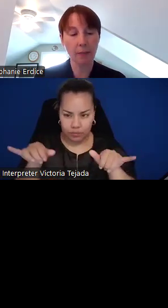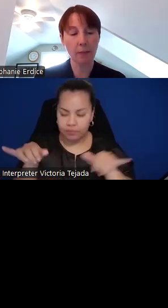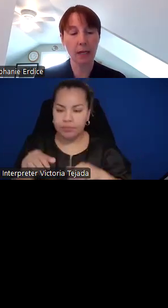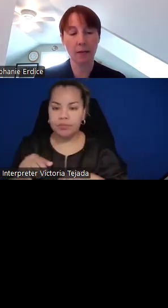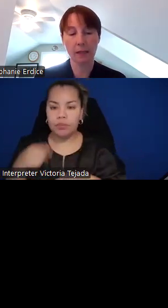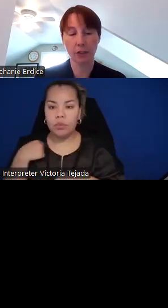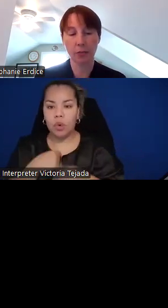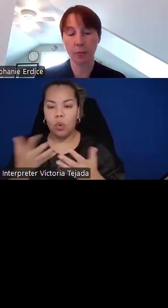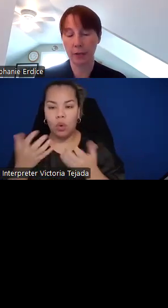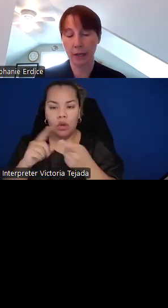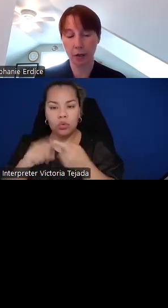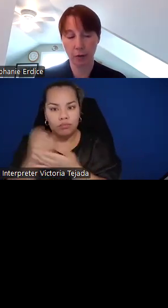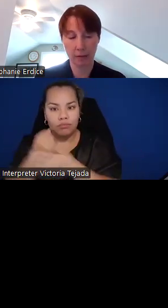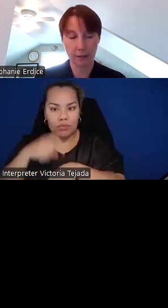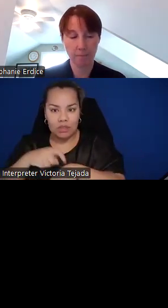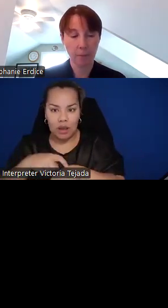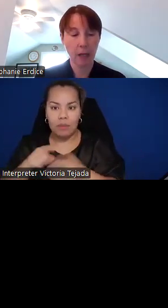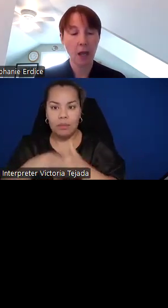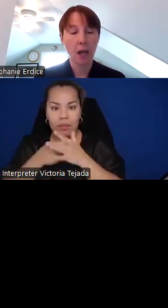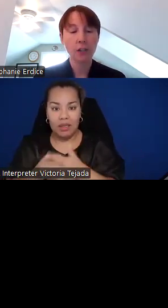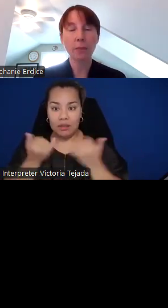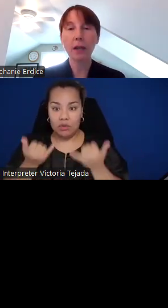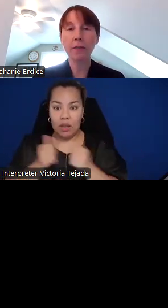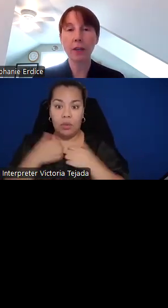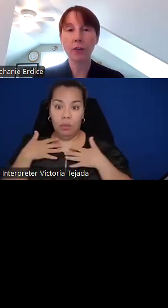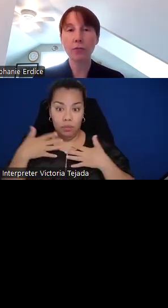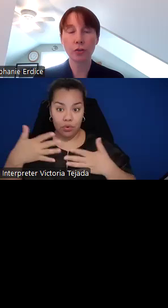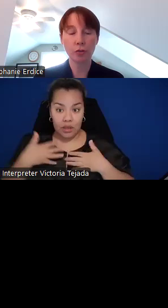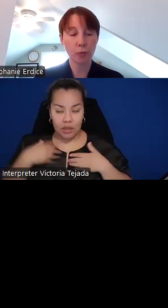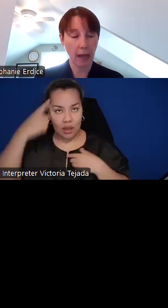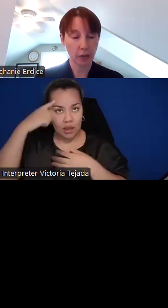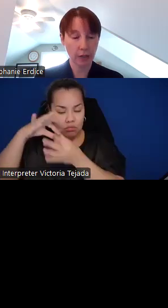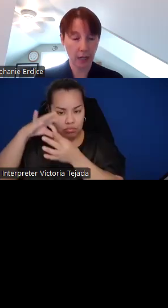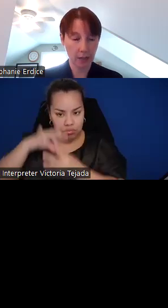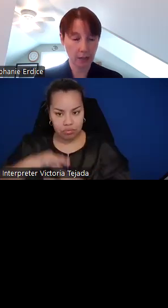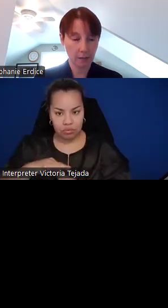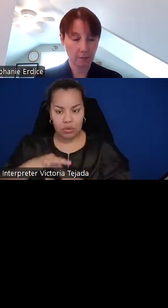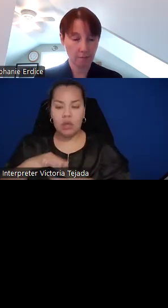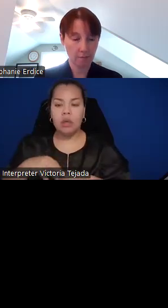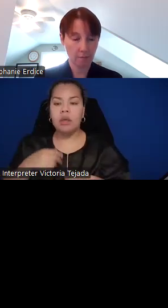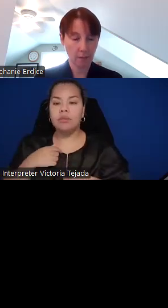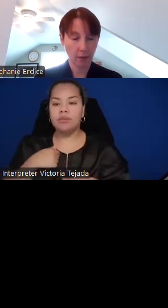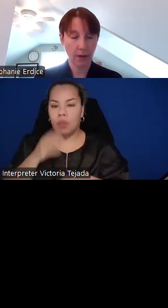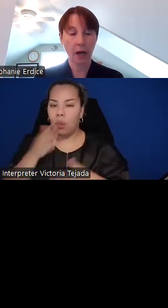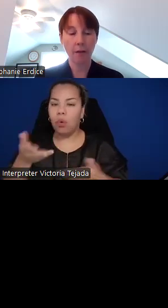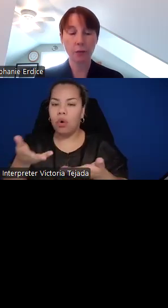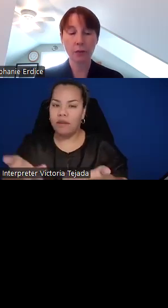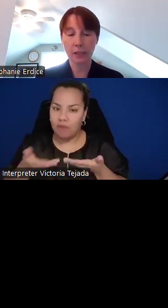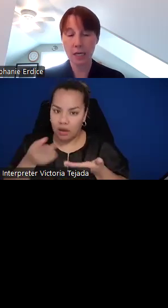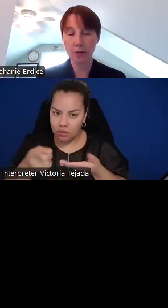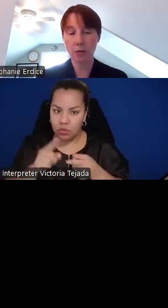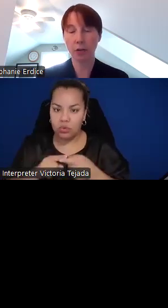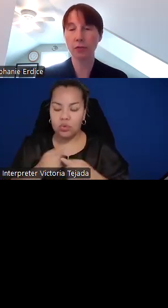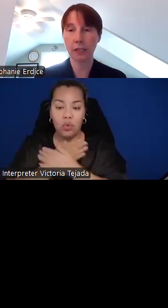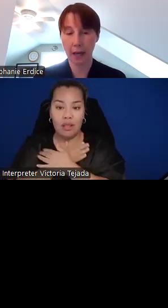take some time and begin this session with breathing and grounding. So, I'm going to invite you to relax your gaze, find a